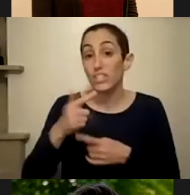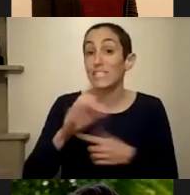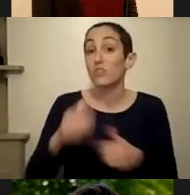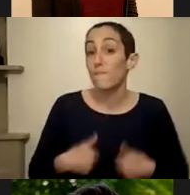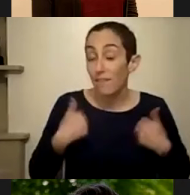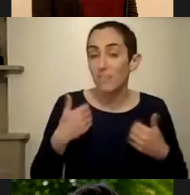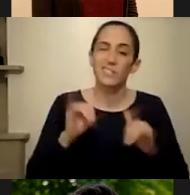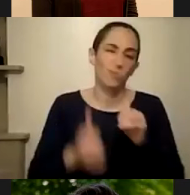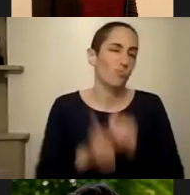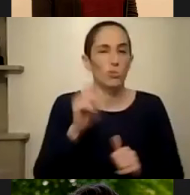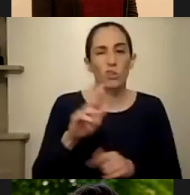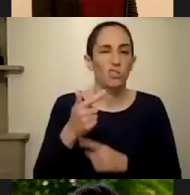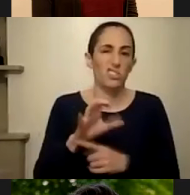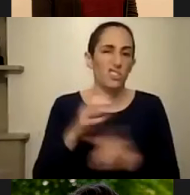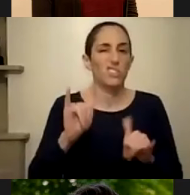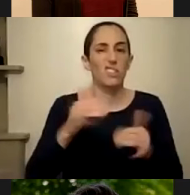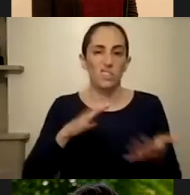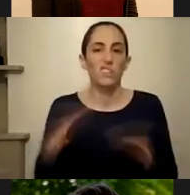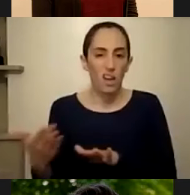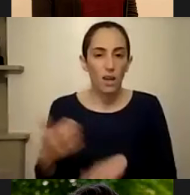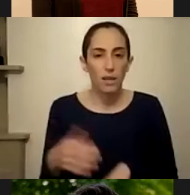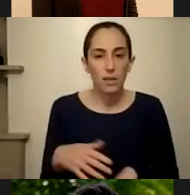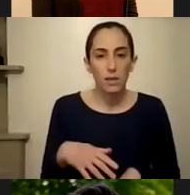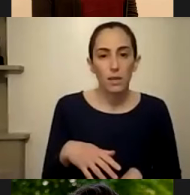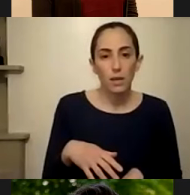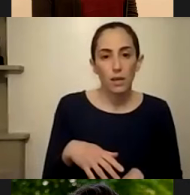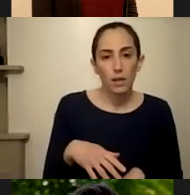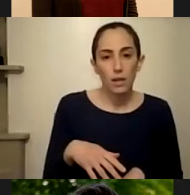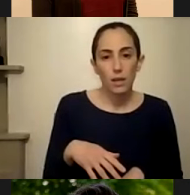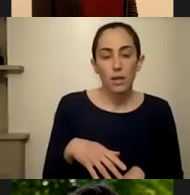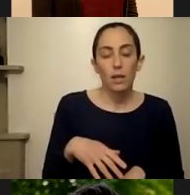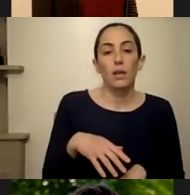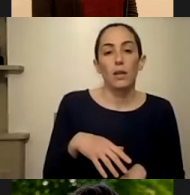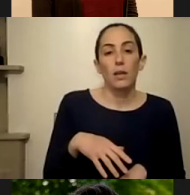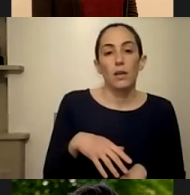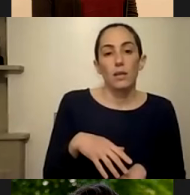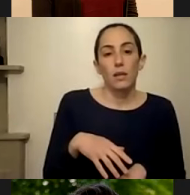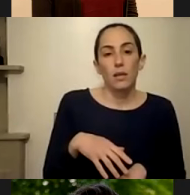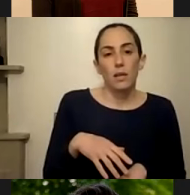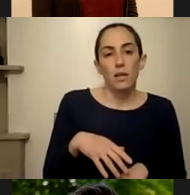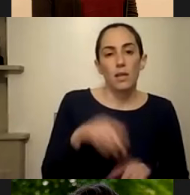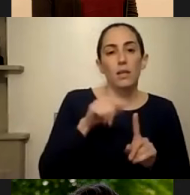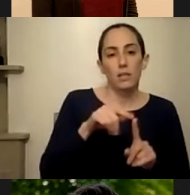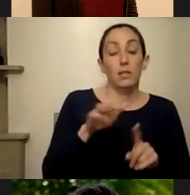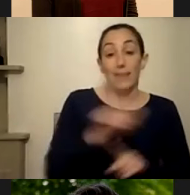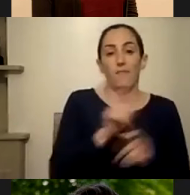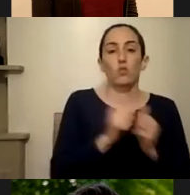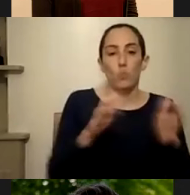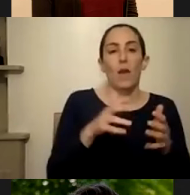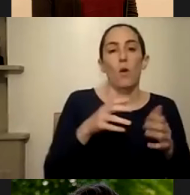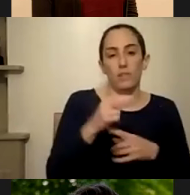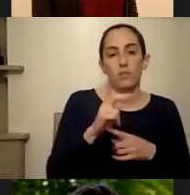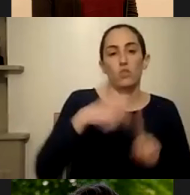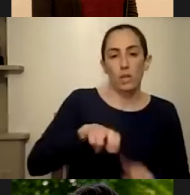majority of RGC still die. So this is without the AKT gene transfer, this is with the AKT. So there's a little bit better survival, but it's still